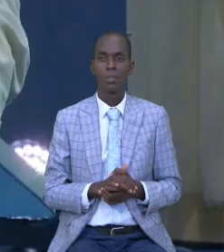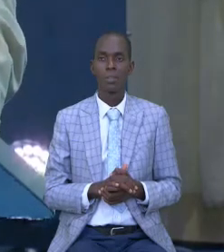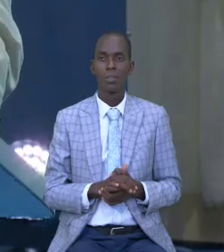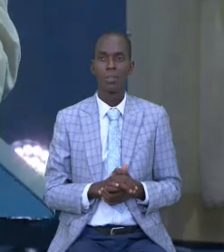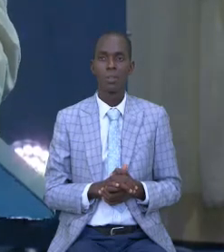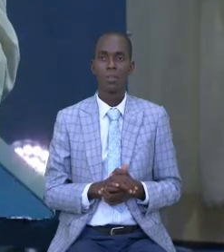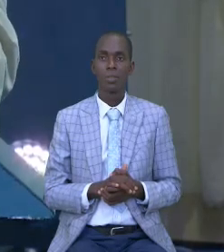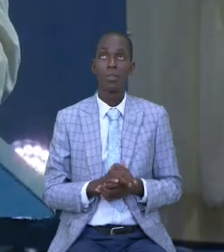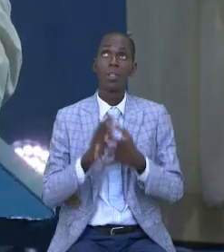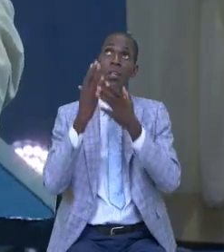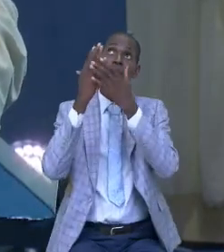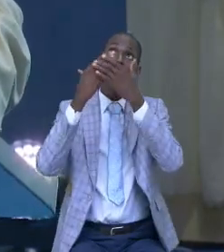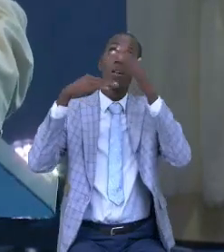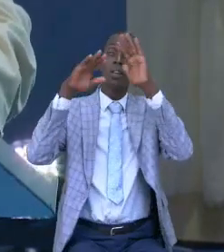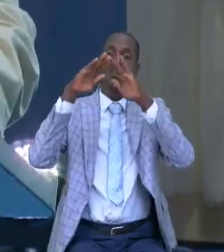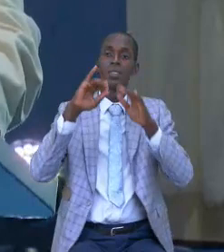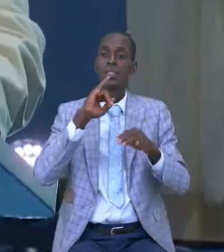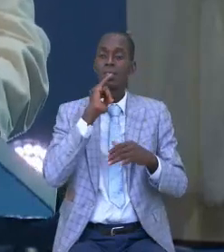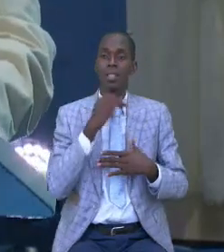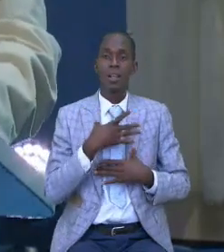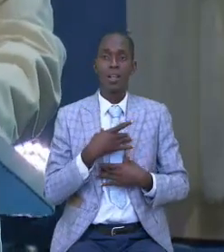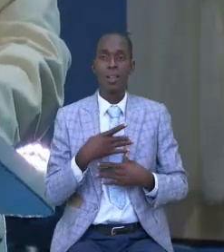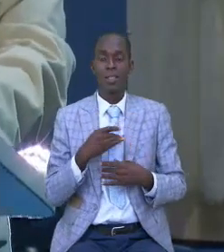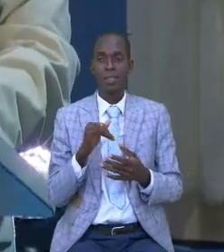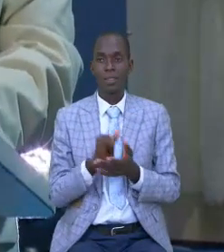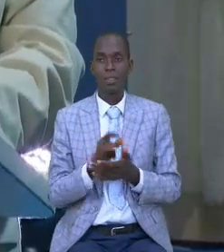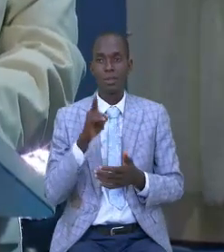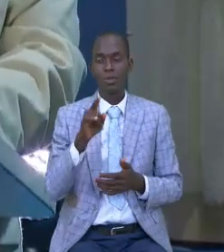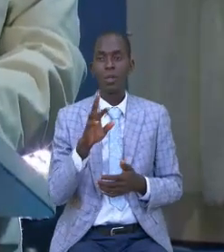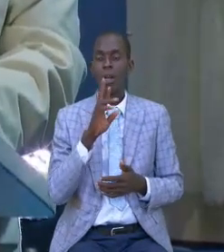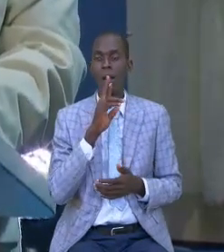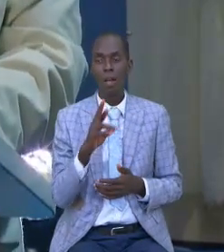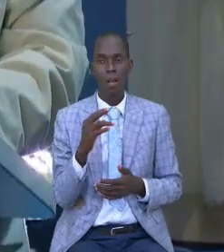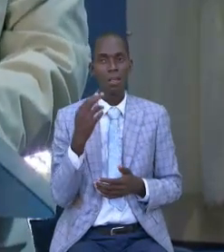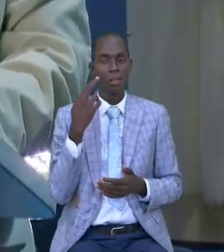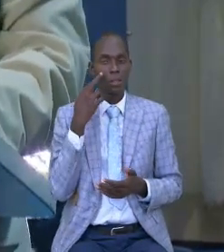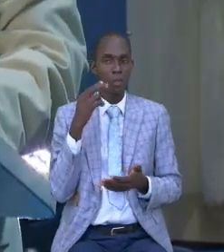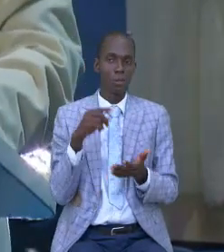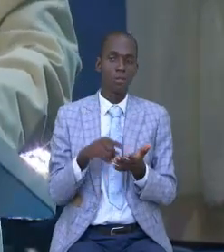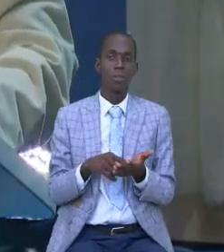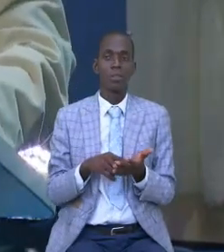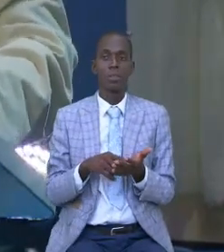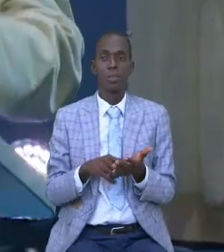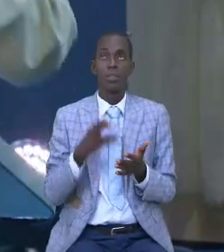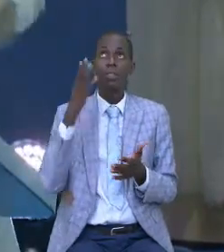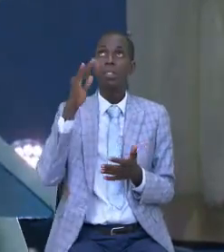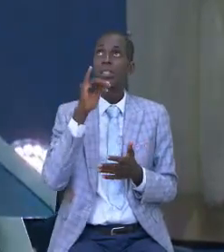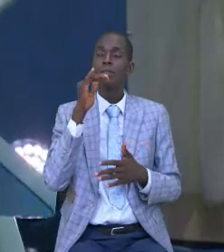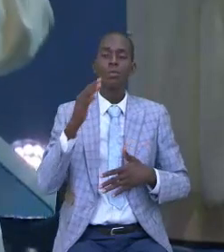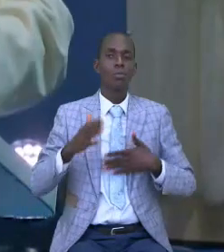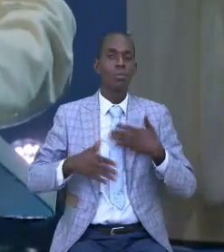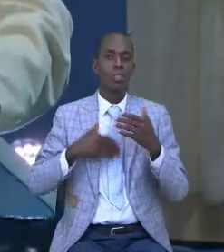Heaven is interested that you are recognized. There's joy in heaven over